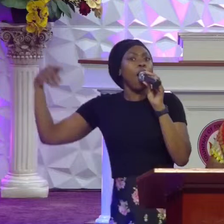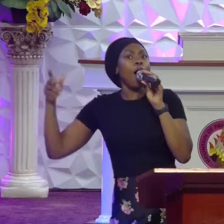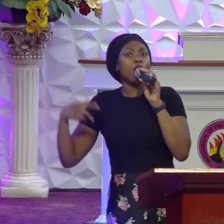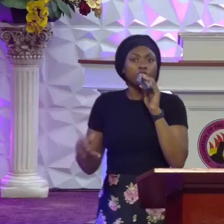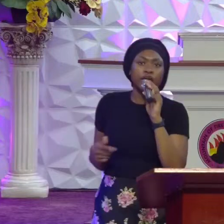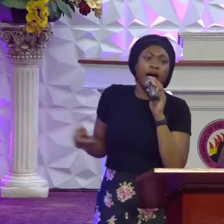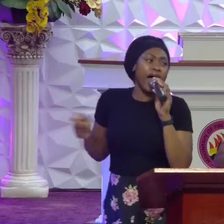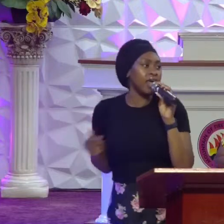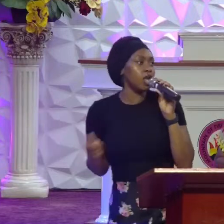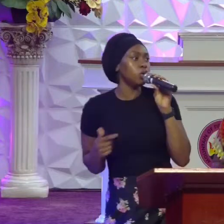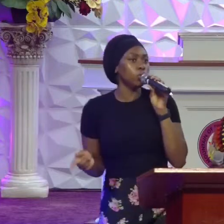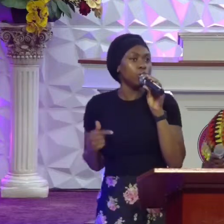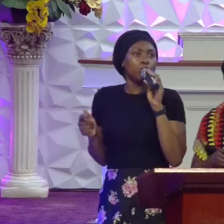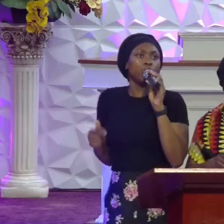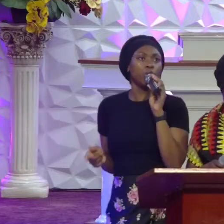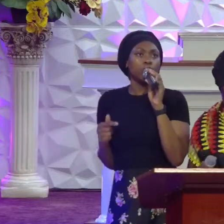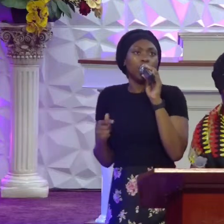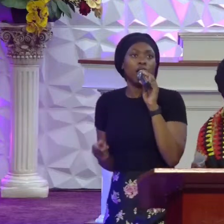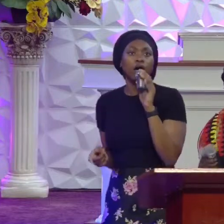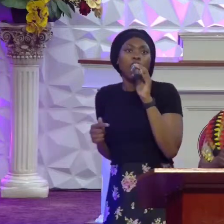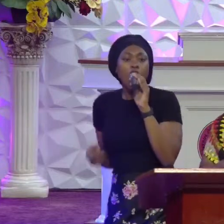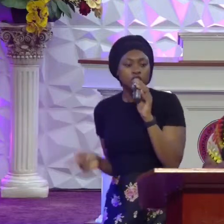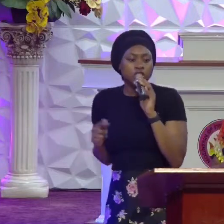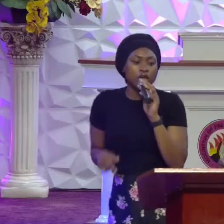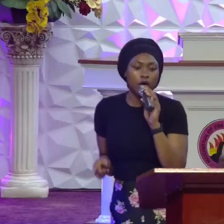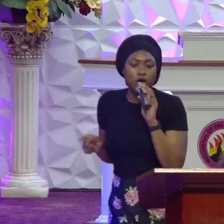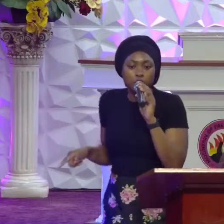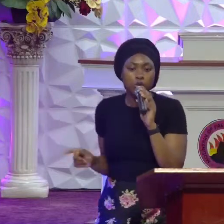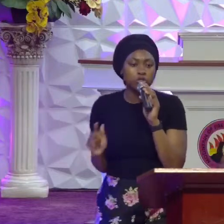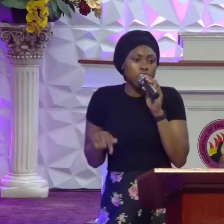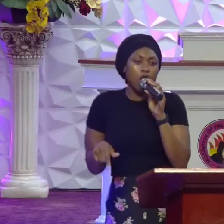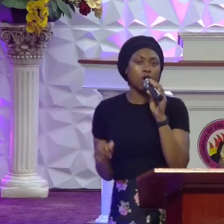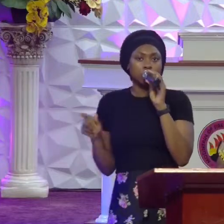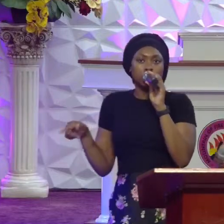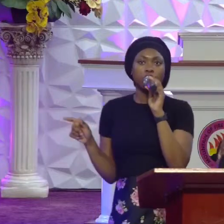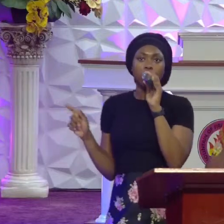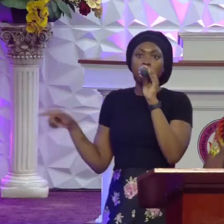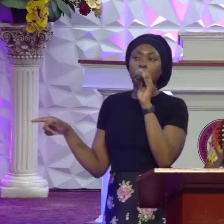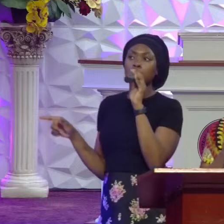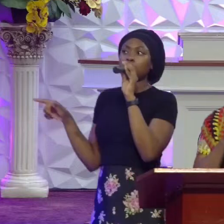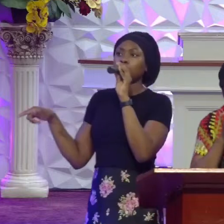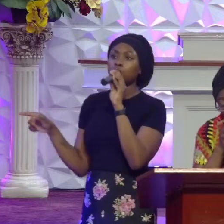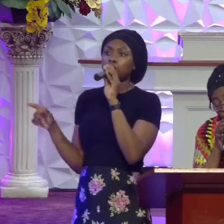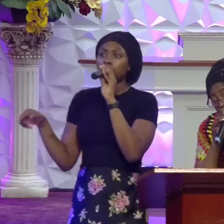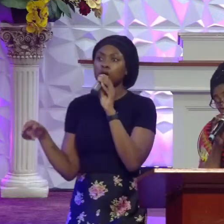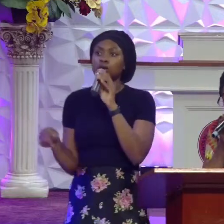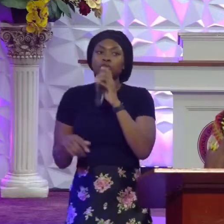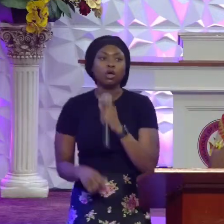No.